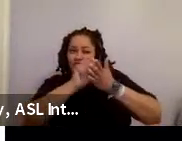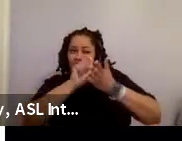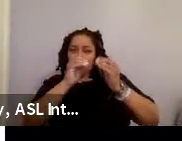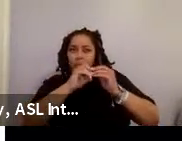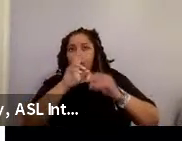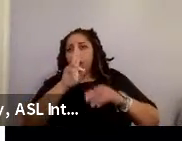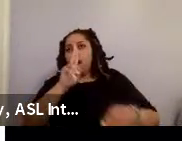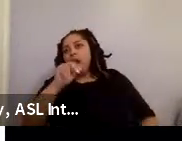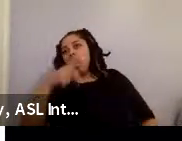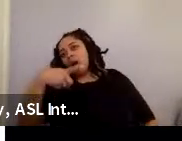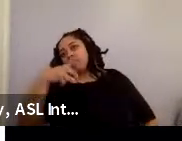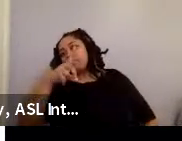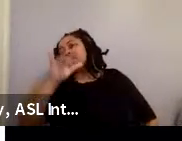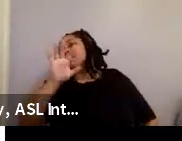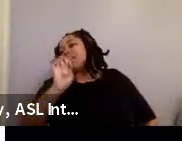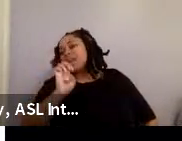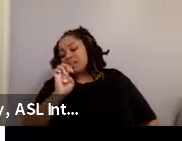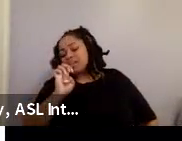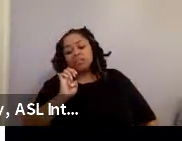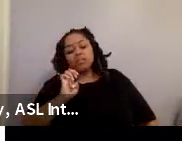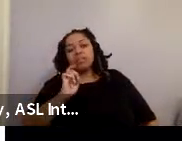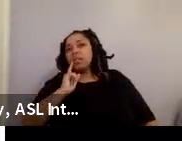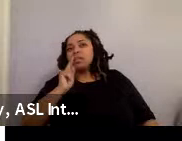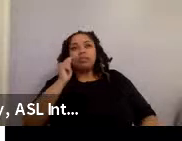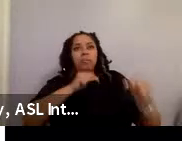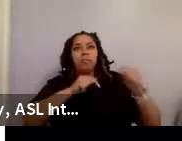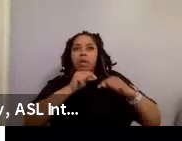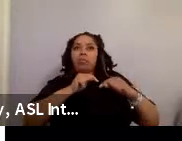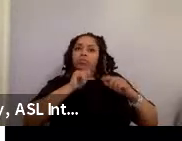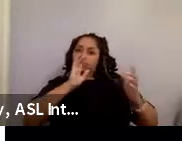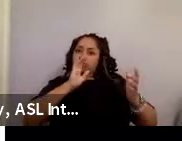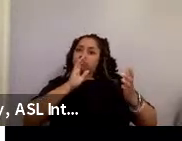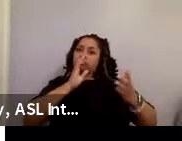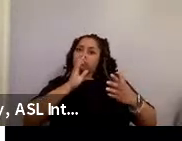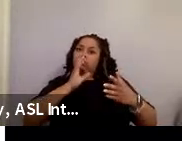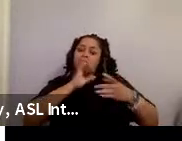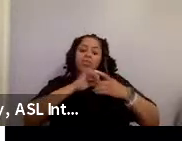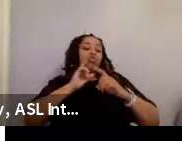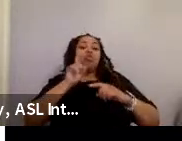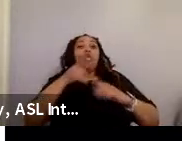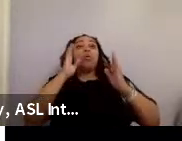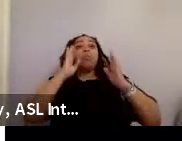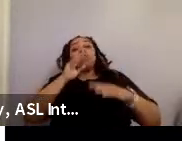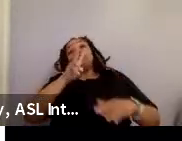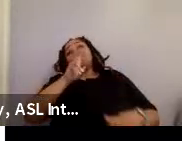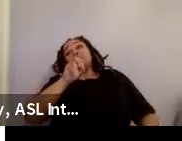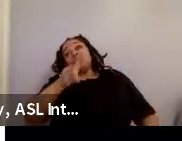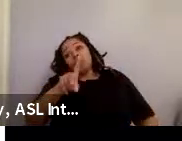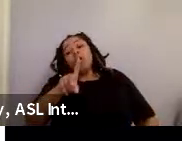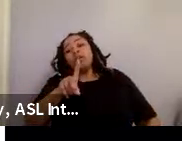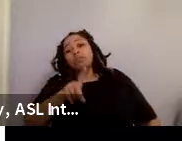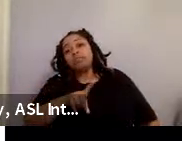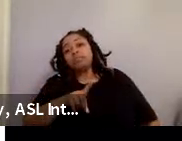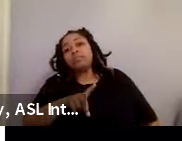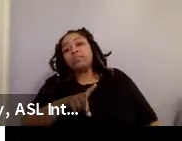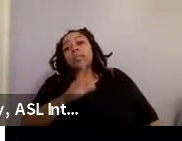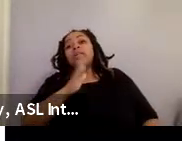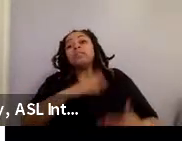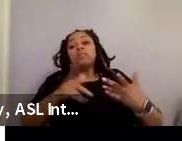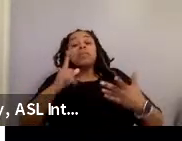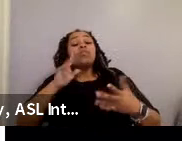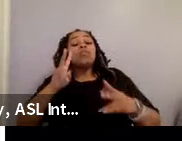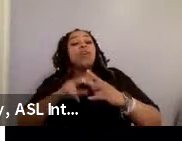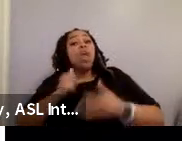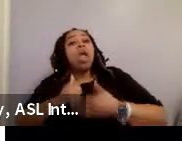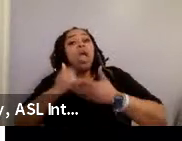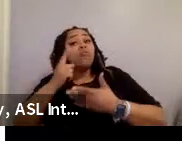versions of WCAG, they're totally backwards compatible. So you can only pay attention to 2.1. It'll have some things in it that are very helpful for